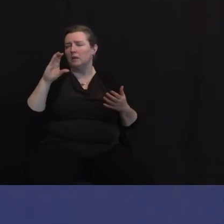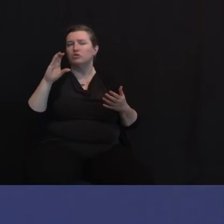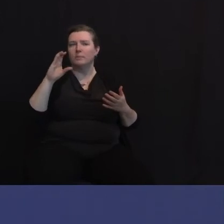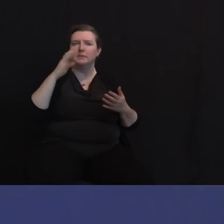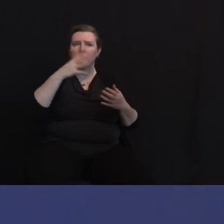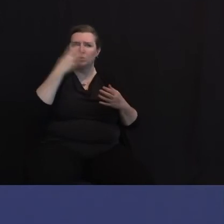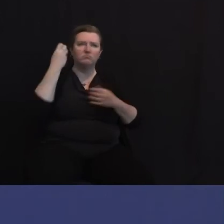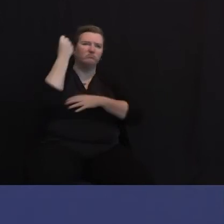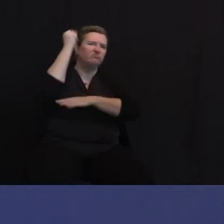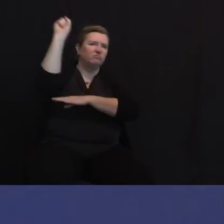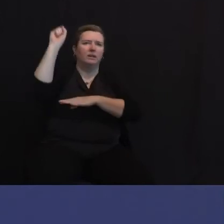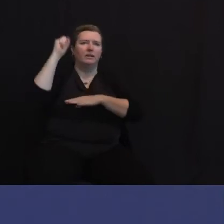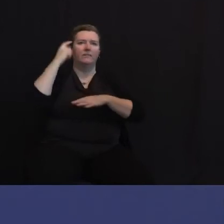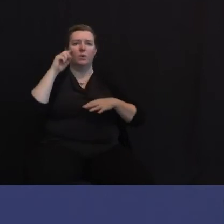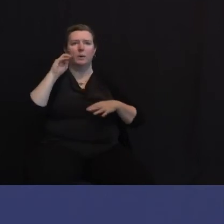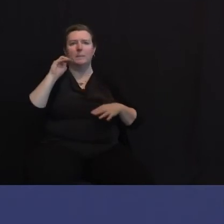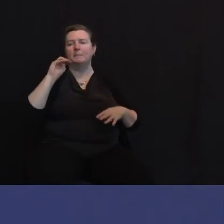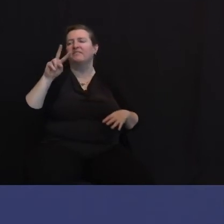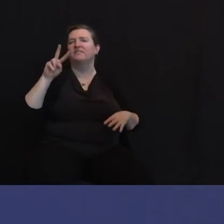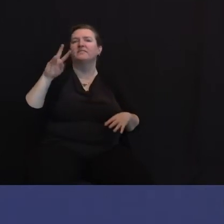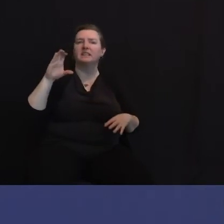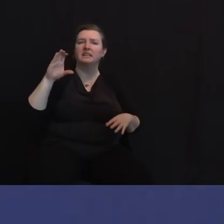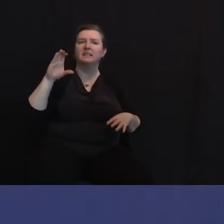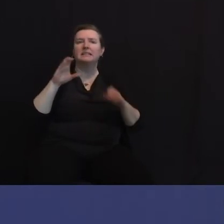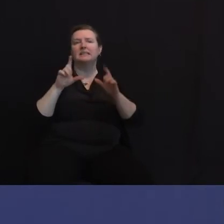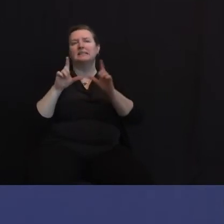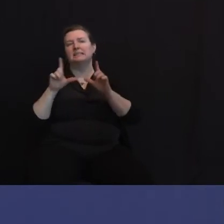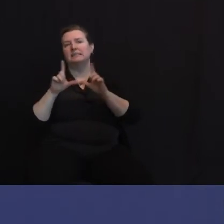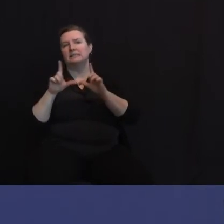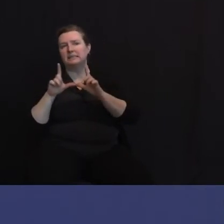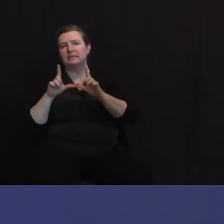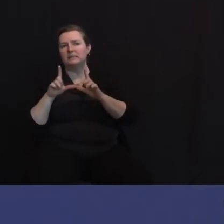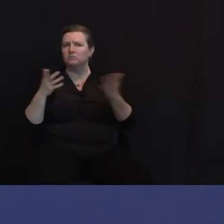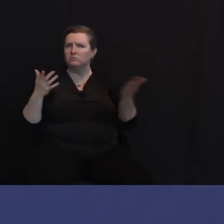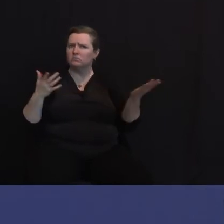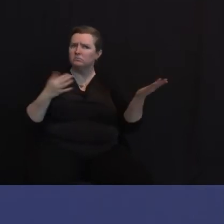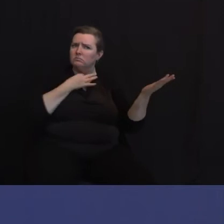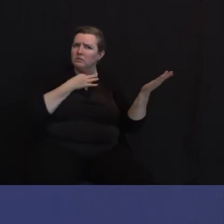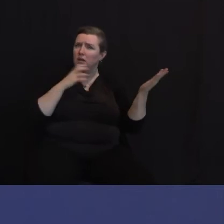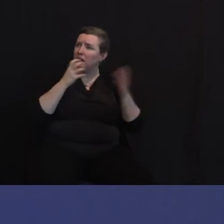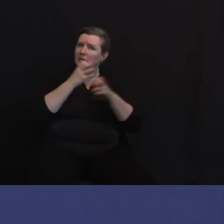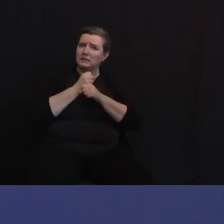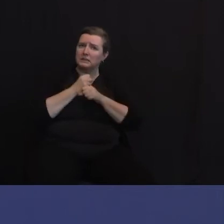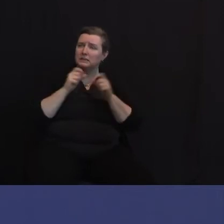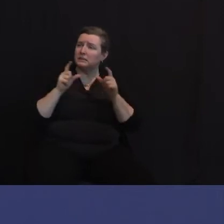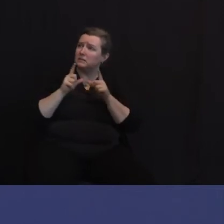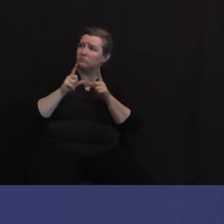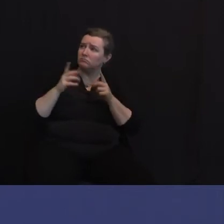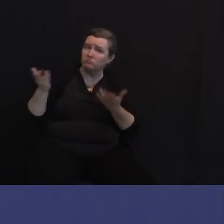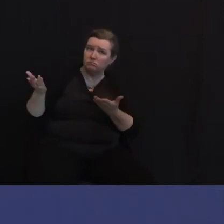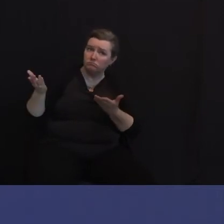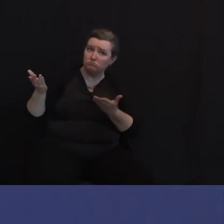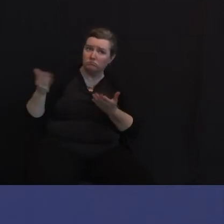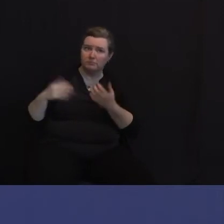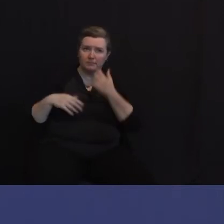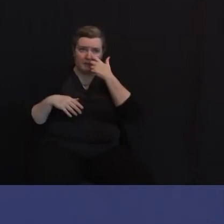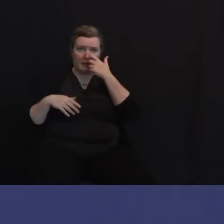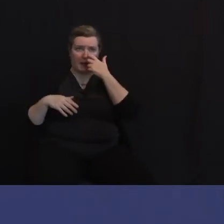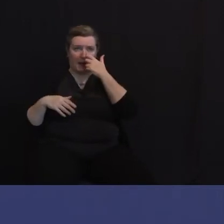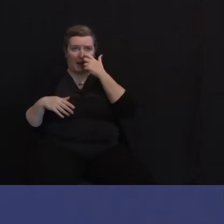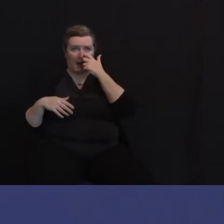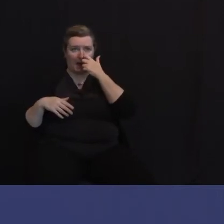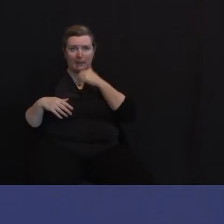begin at MVC or when this community will expect to start obtaining licenses? And finally, excuse me, from Brian Thompson, Colonel,